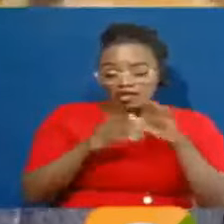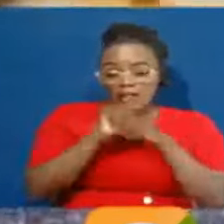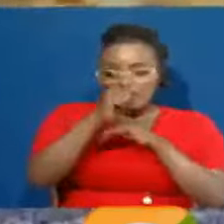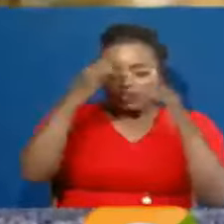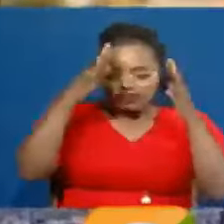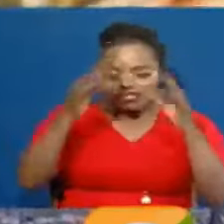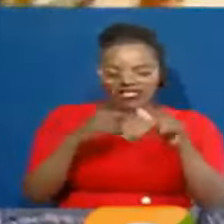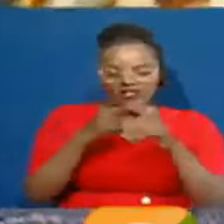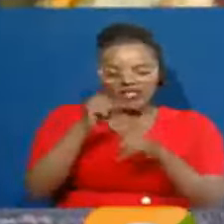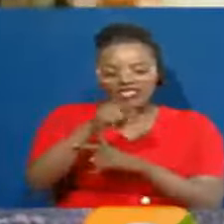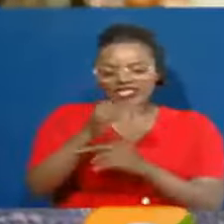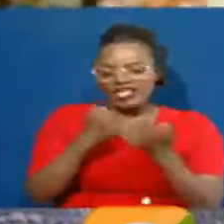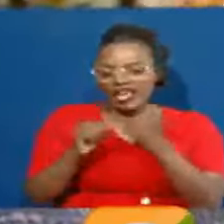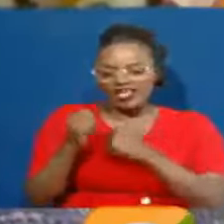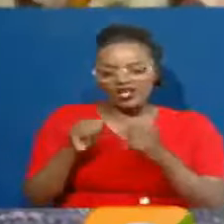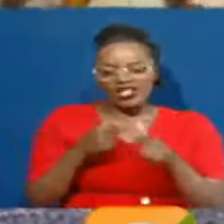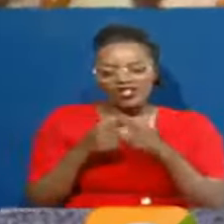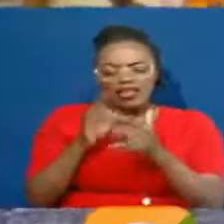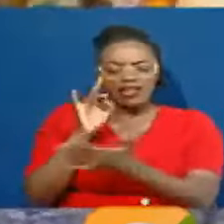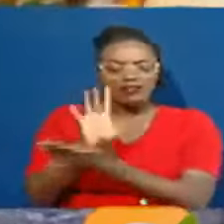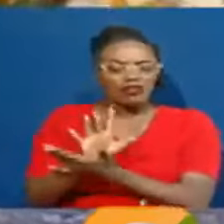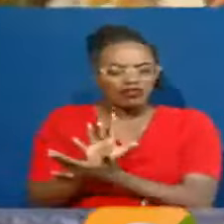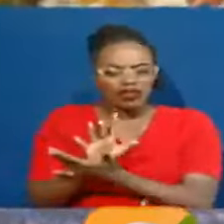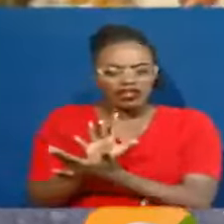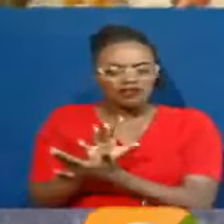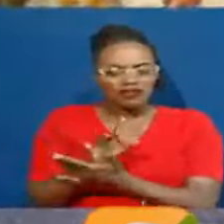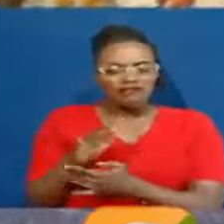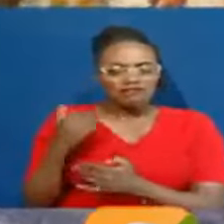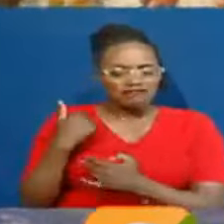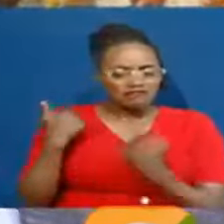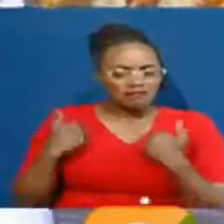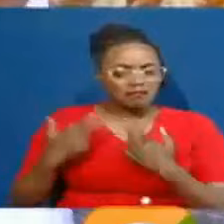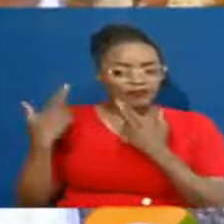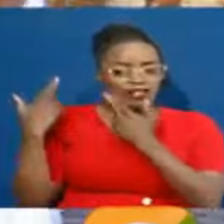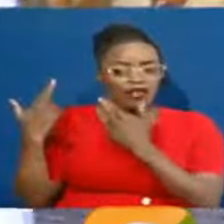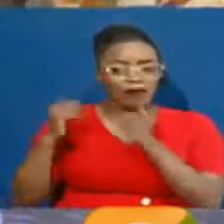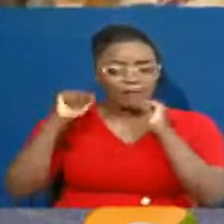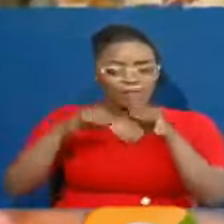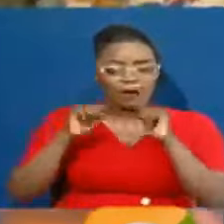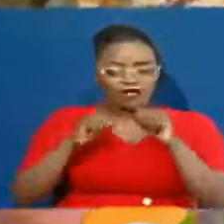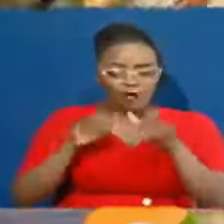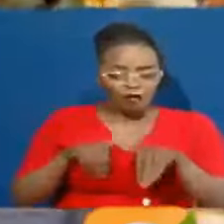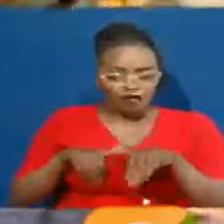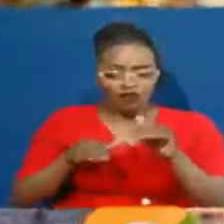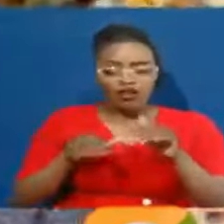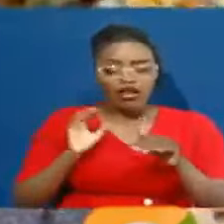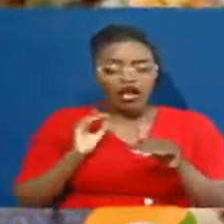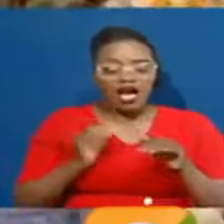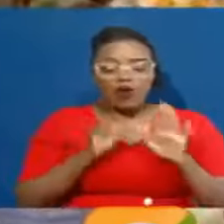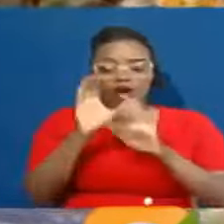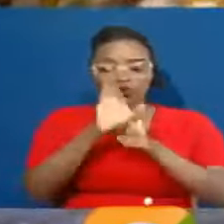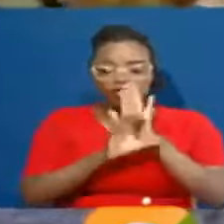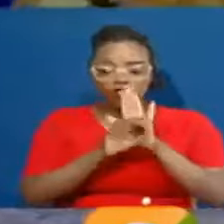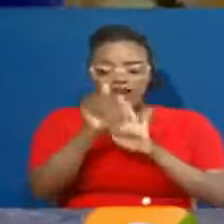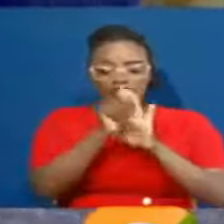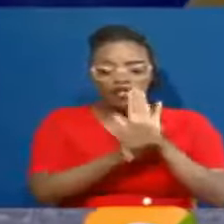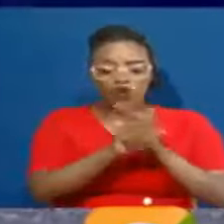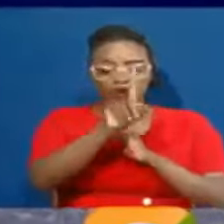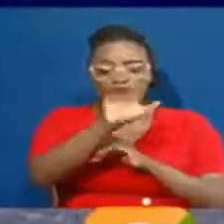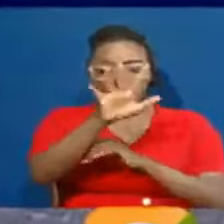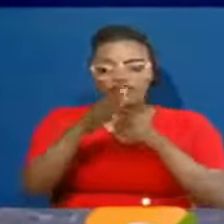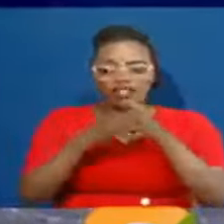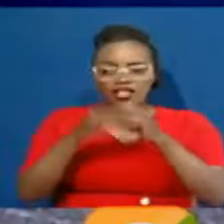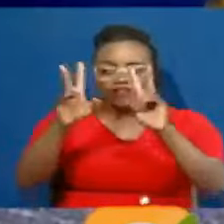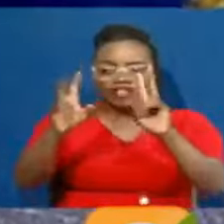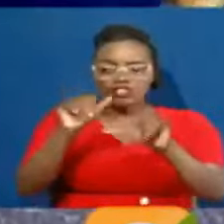resulted in this kind of an action, the removal. I hope that we are able to follow our constitution, Article 159, on